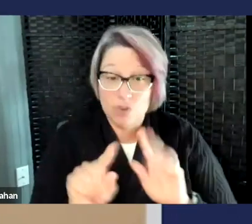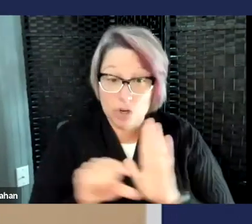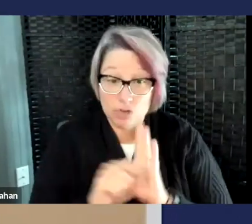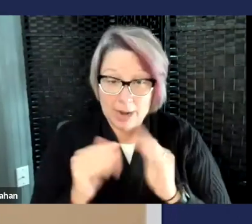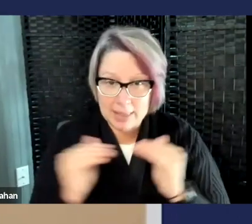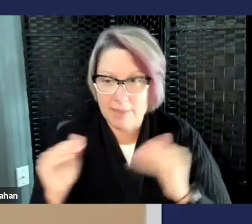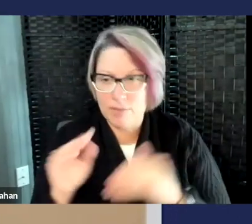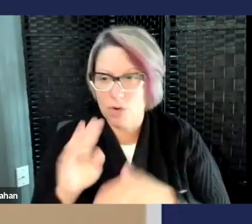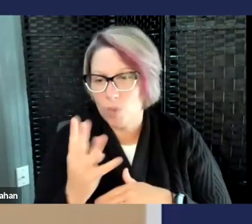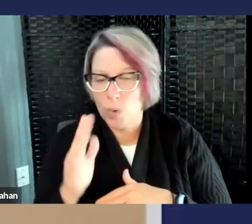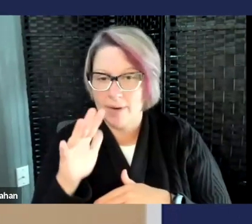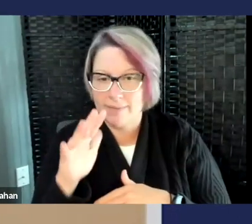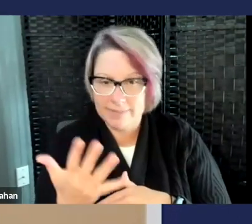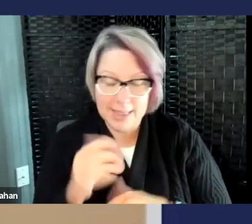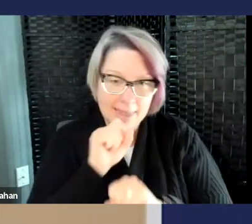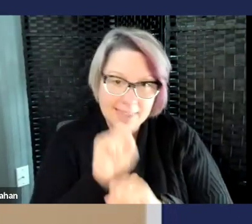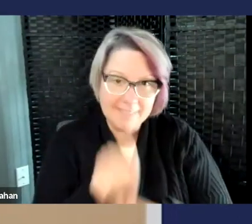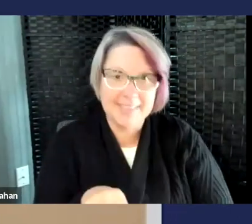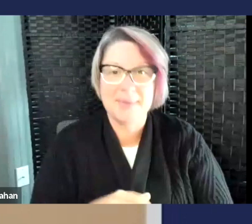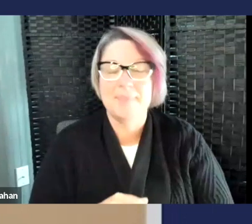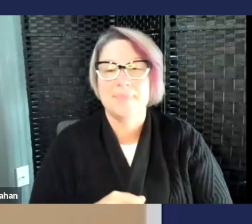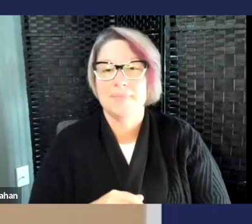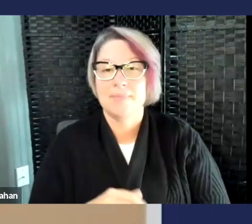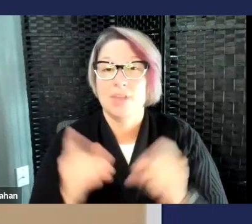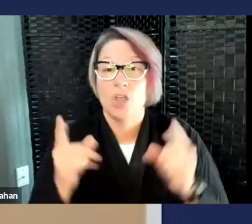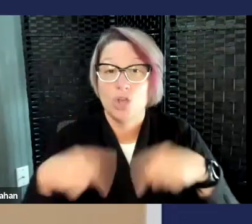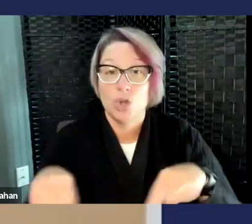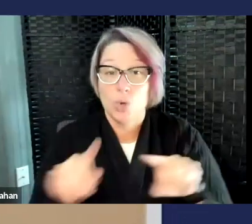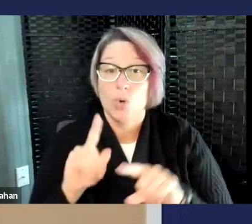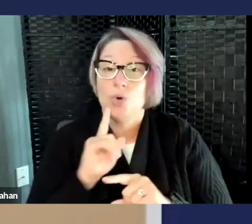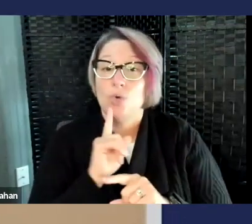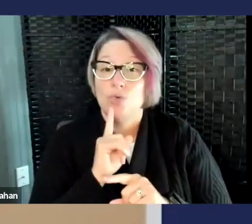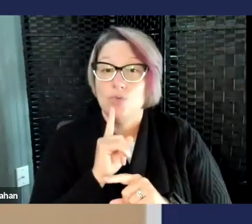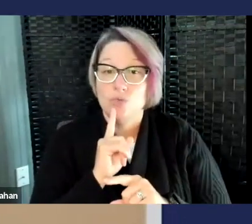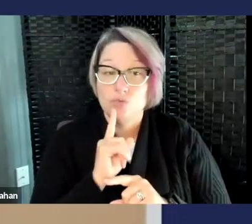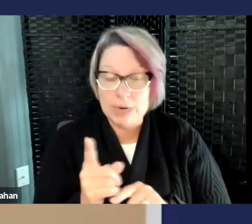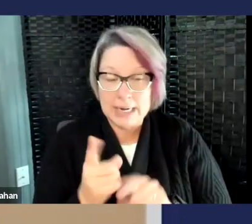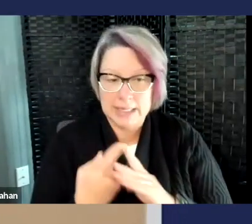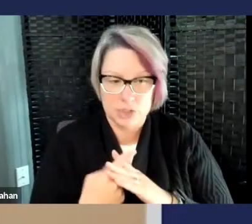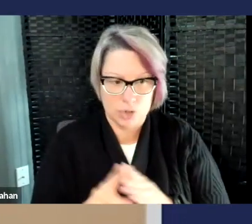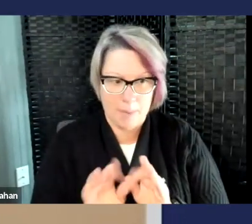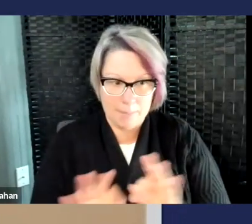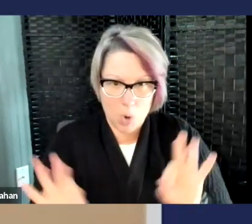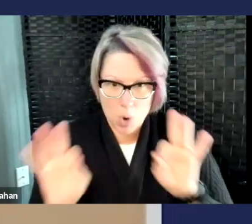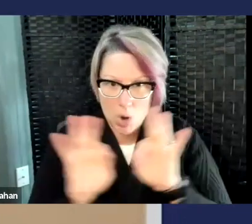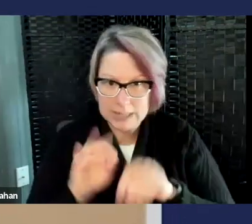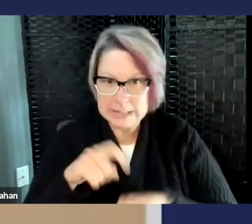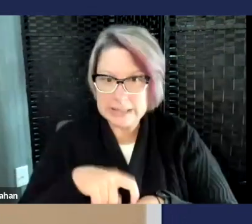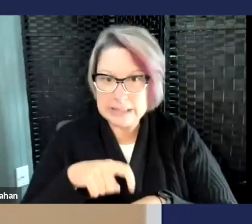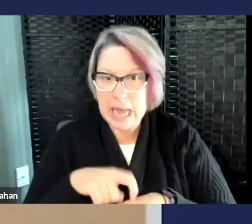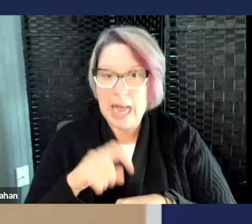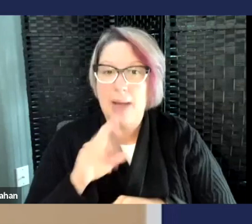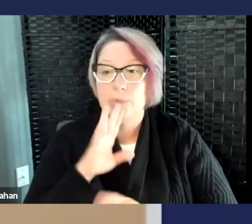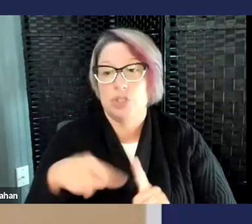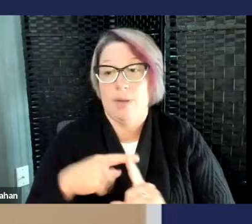fours, grade fives. I love it. You guys are really entering an important time when we're talking about our topic